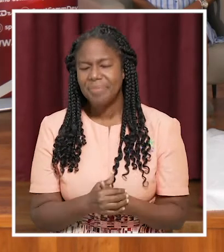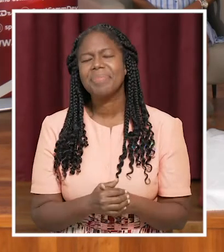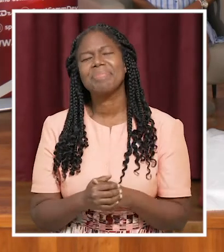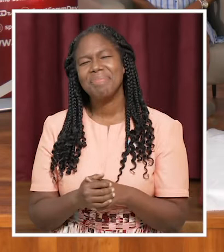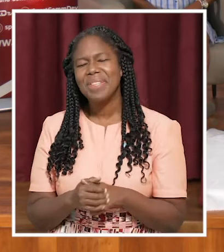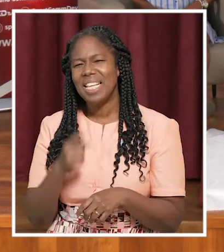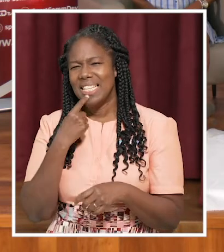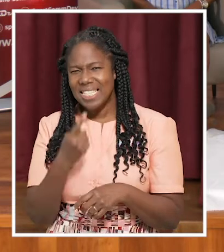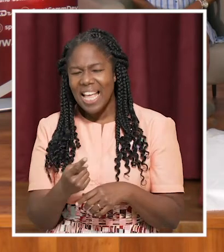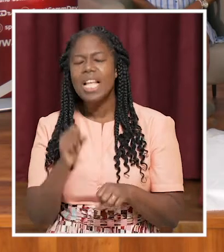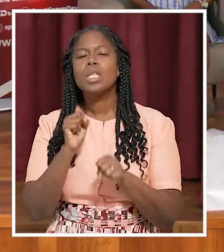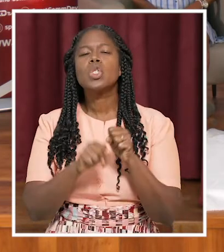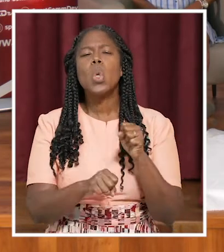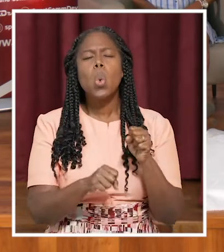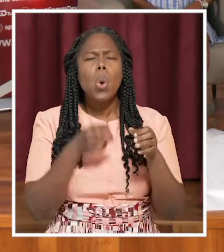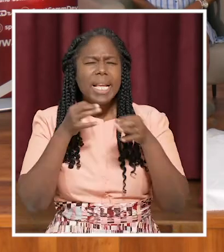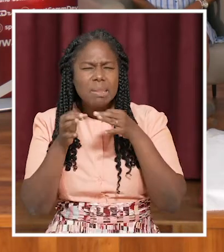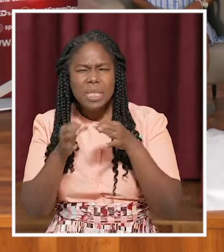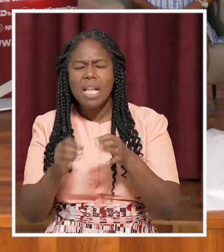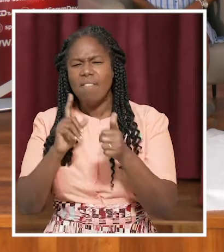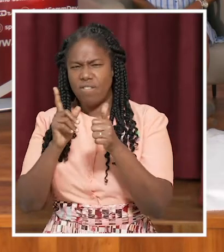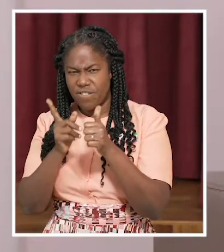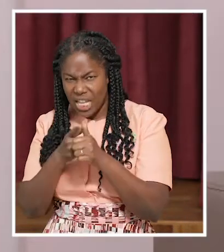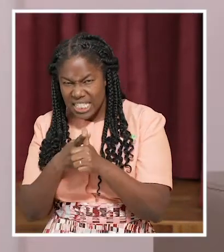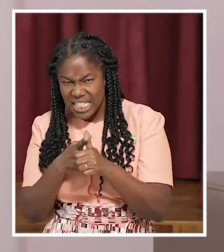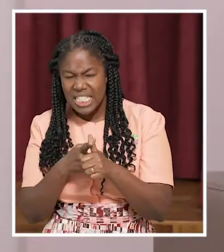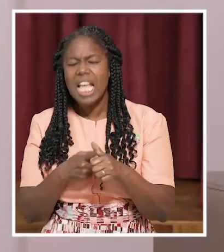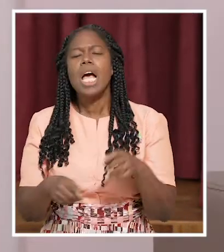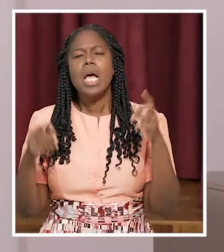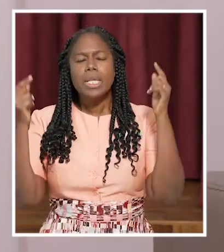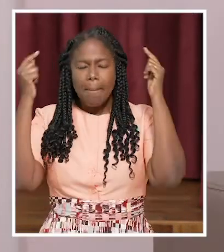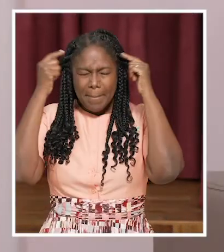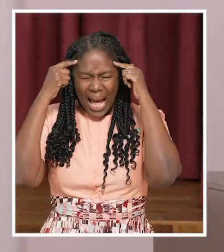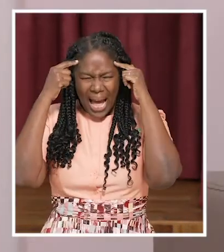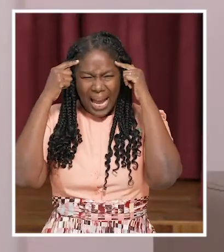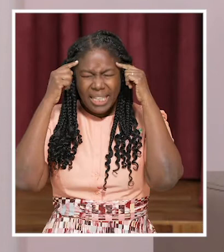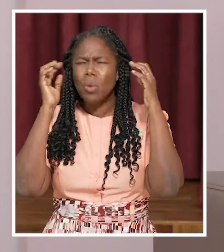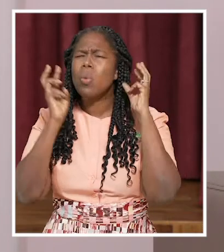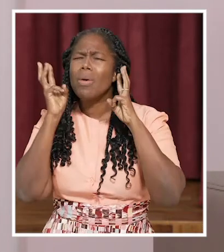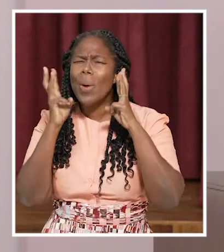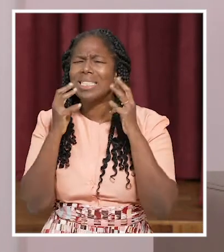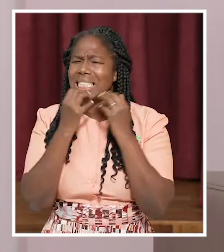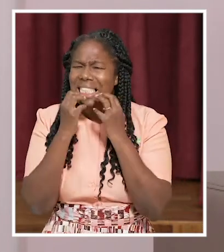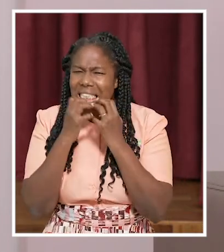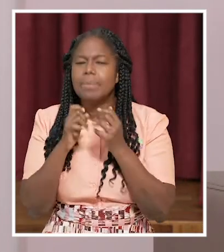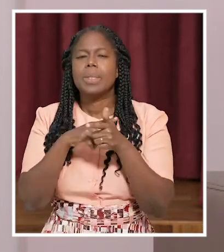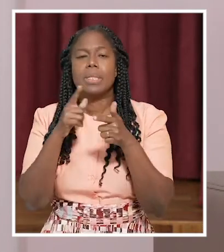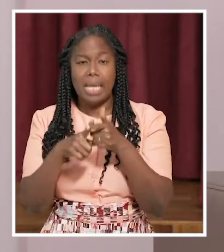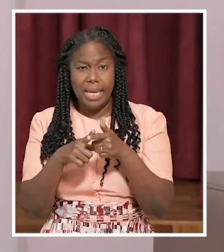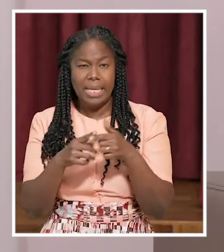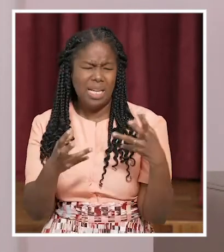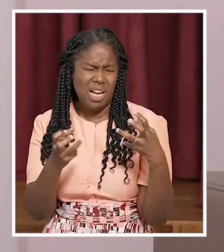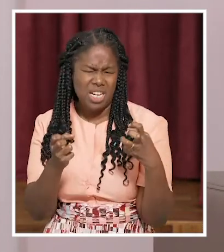these physical. All right. So the tense muscles produce pain and a number of other physical symptoms, and it could be quite